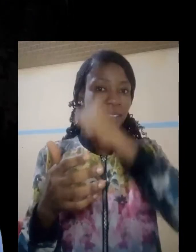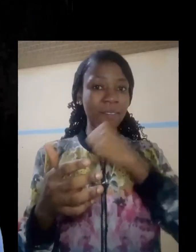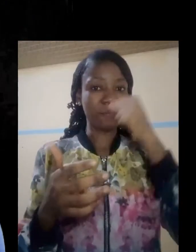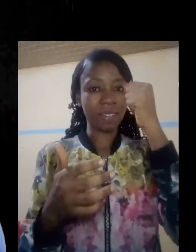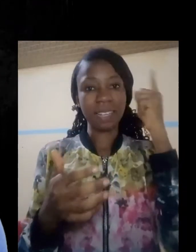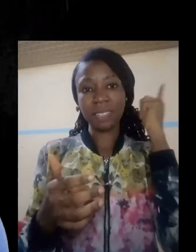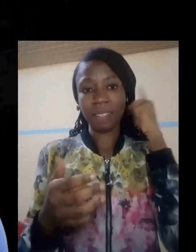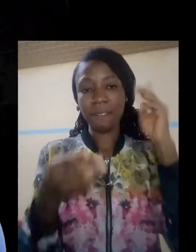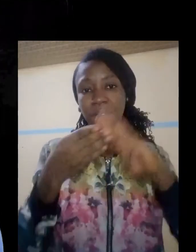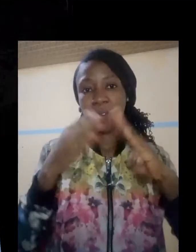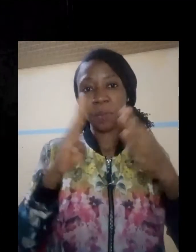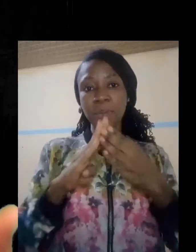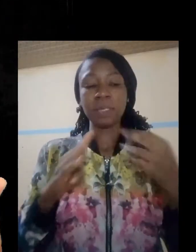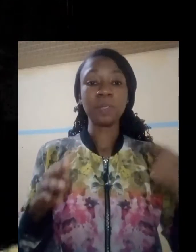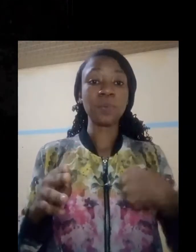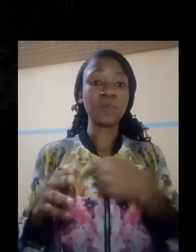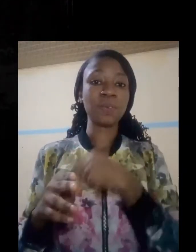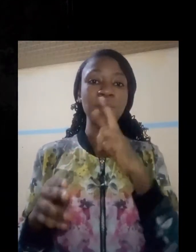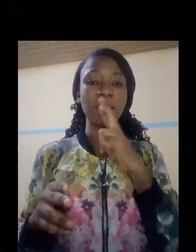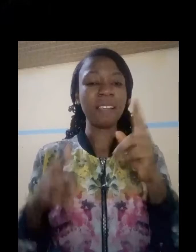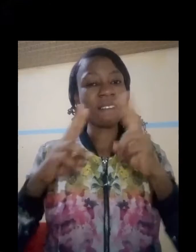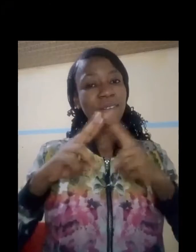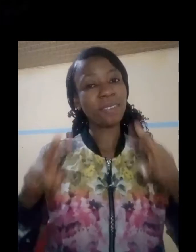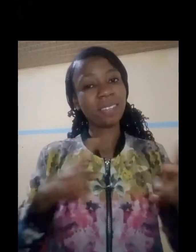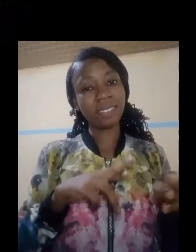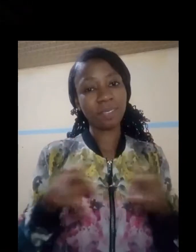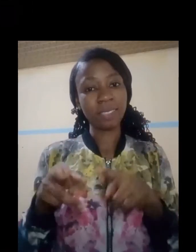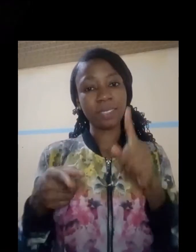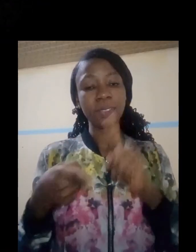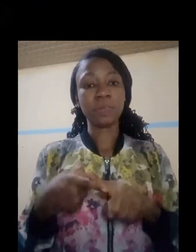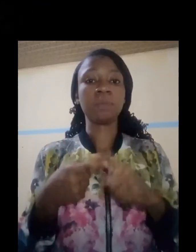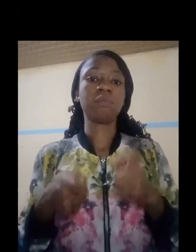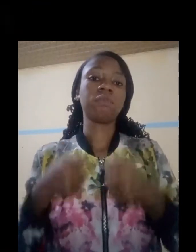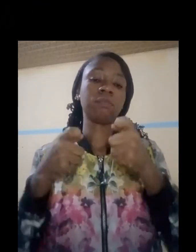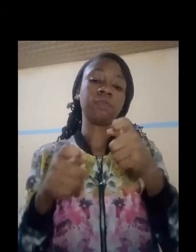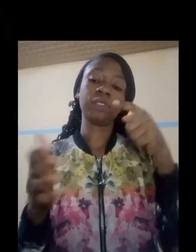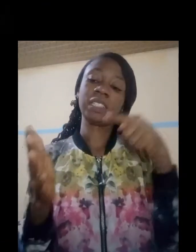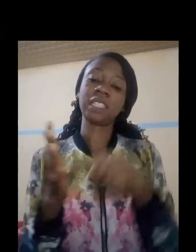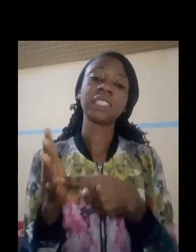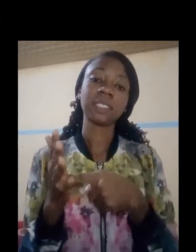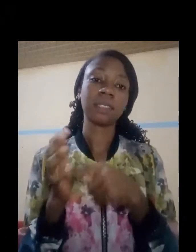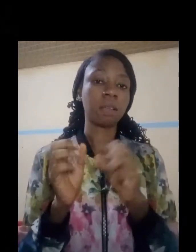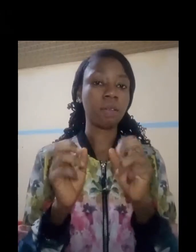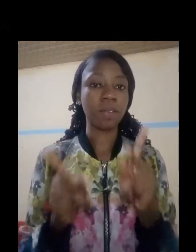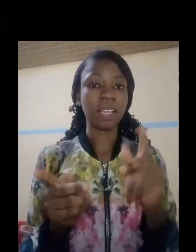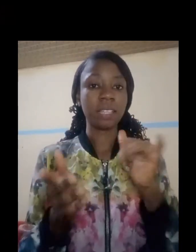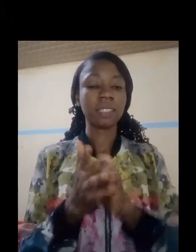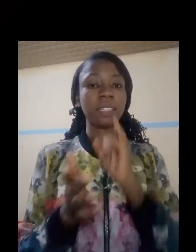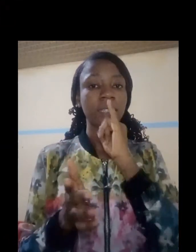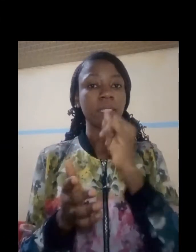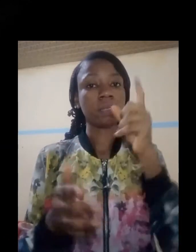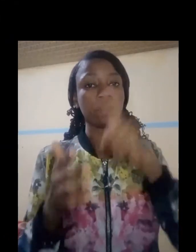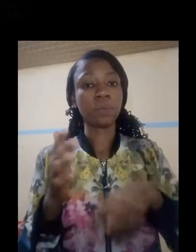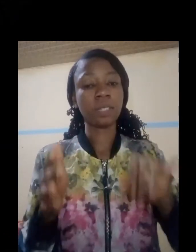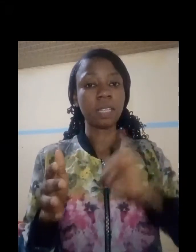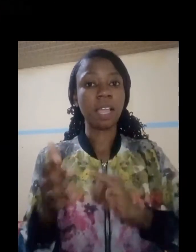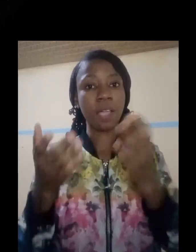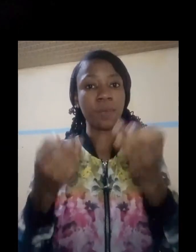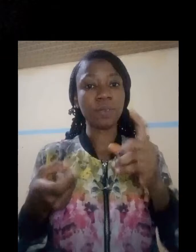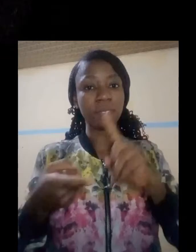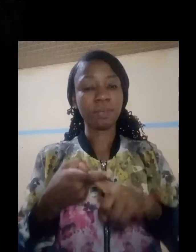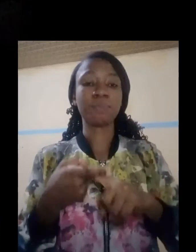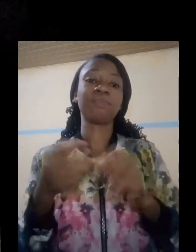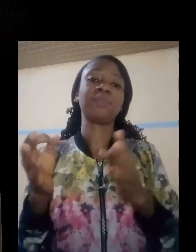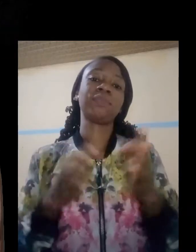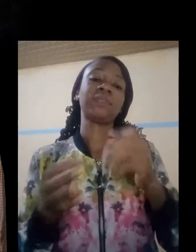are very ready to give you the stuff, okay? So today, that is what I want to drop with